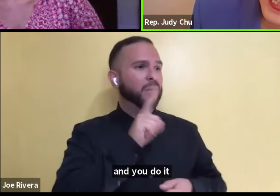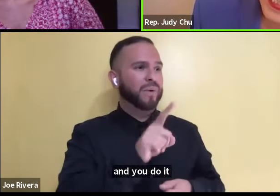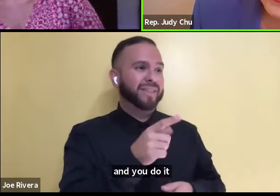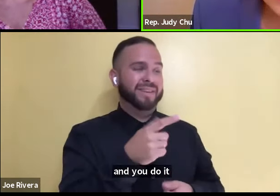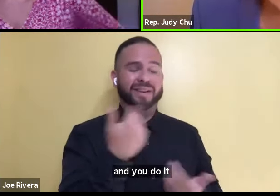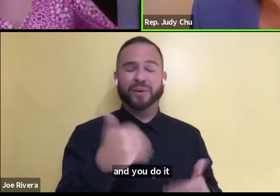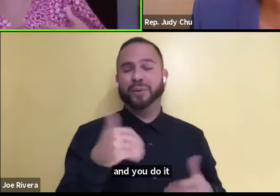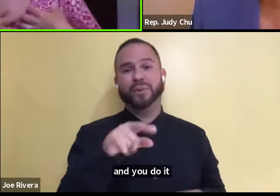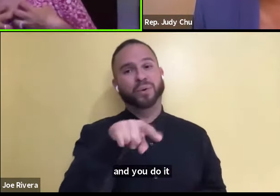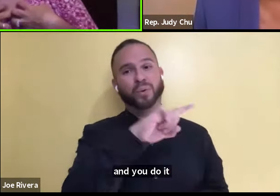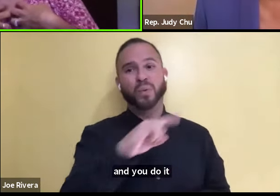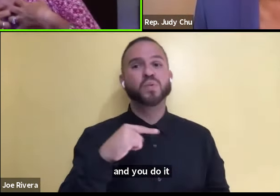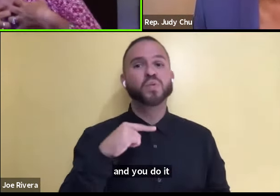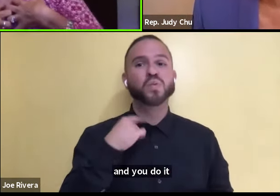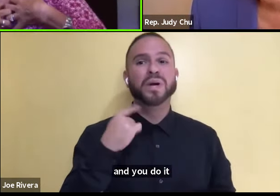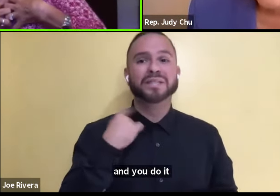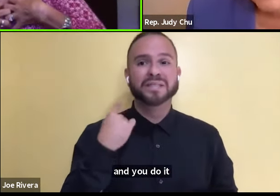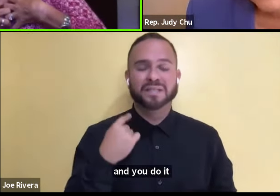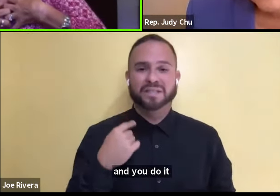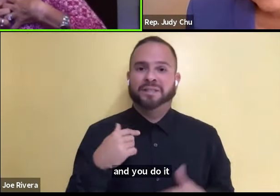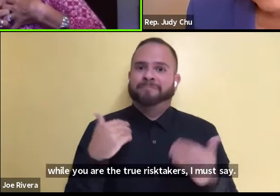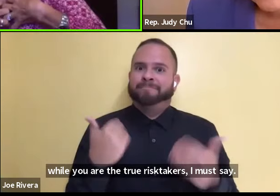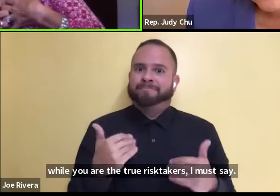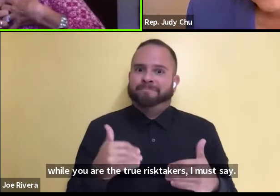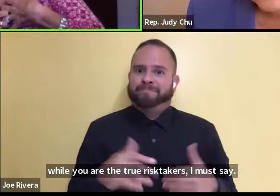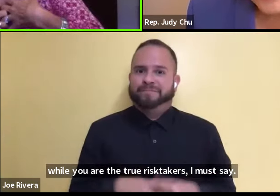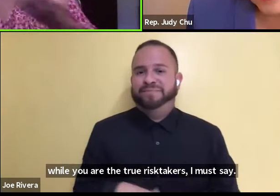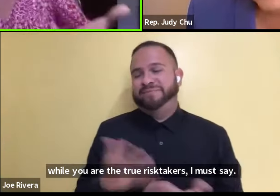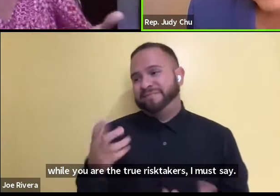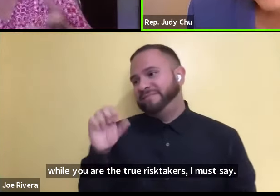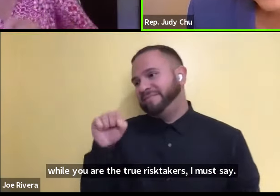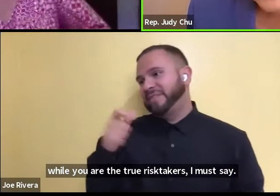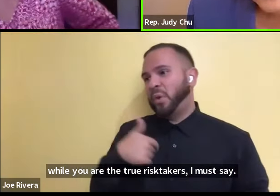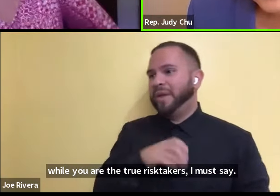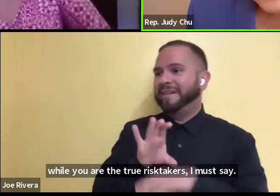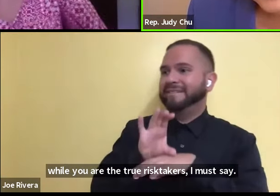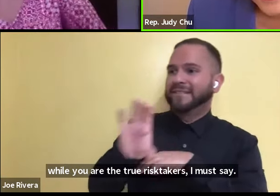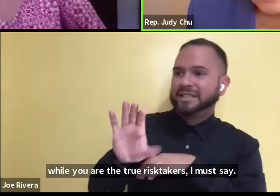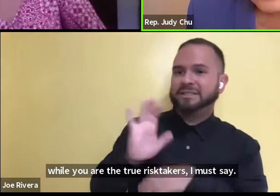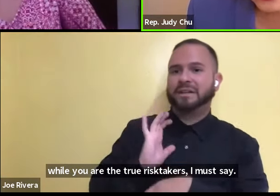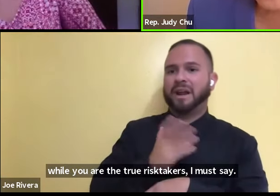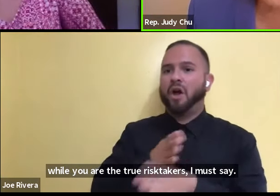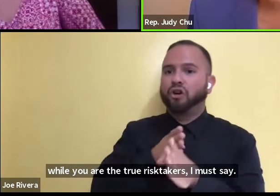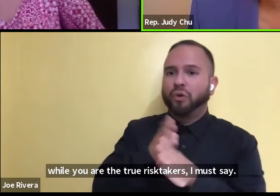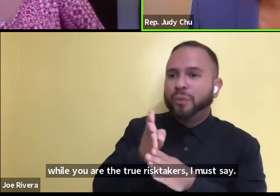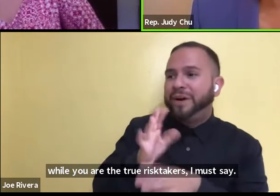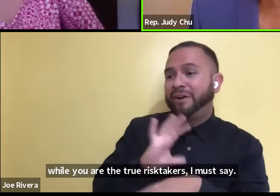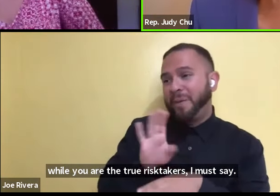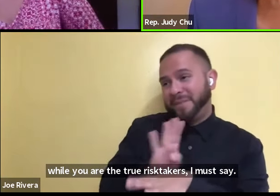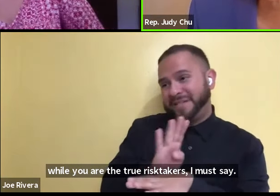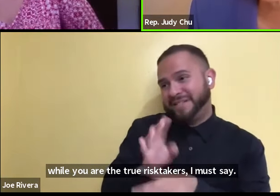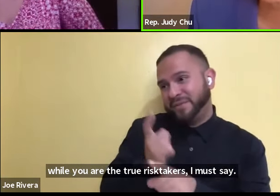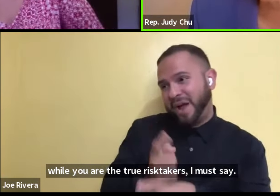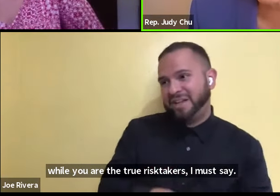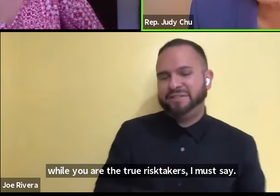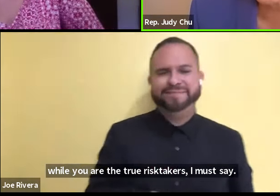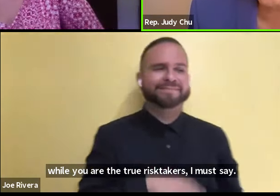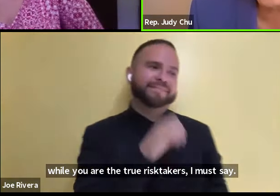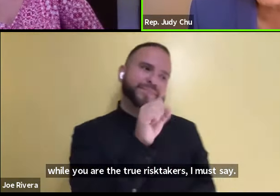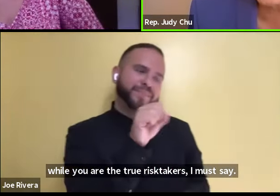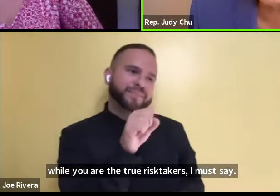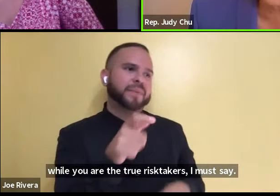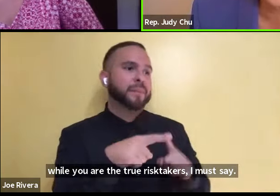say. Well, we're investing in our careers, right, in our businesses. Yeah. Right. So after hearing so